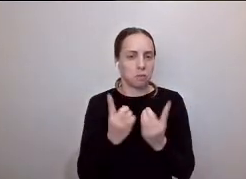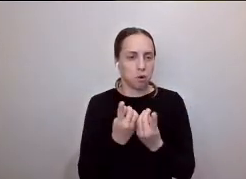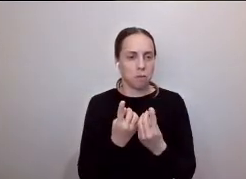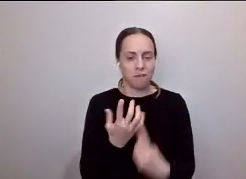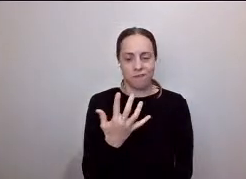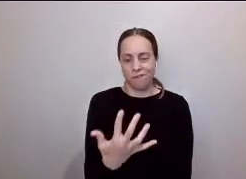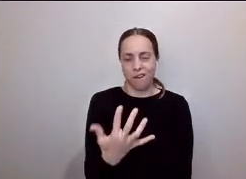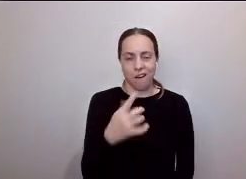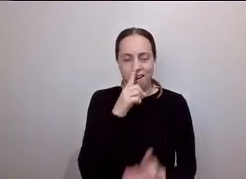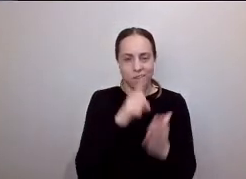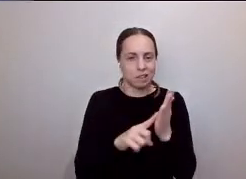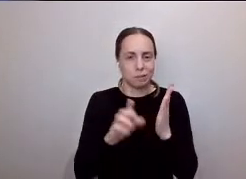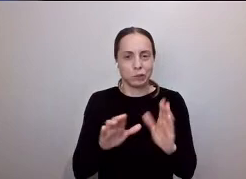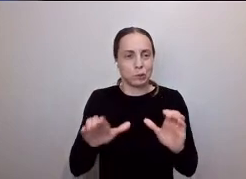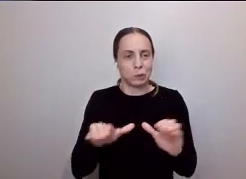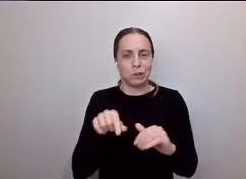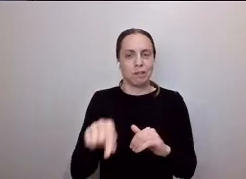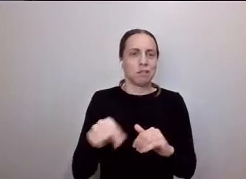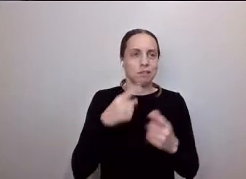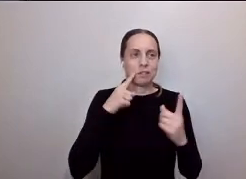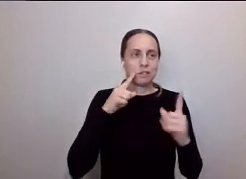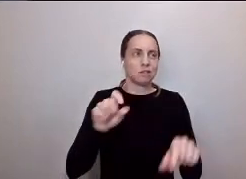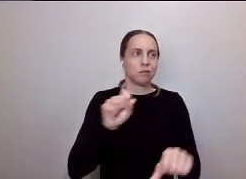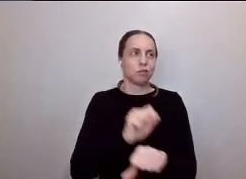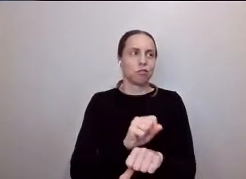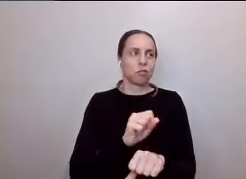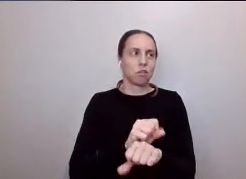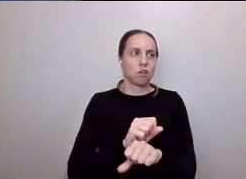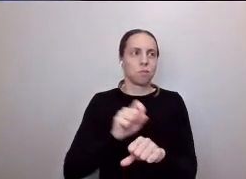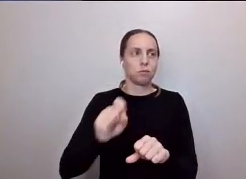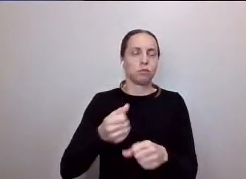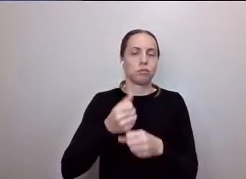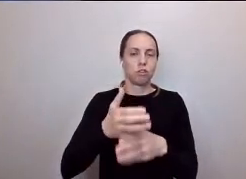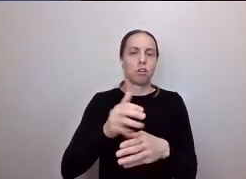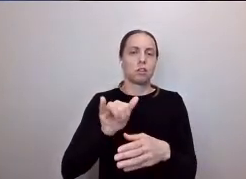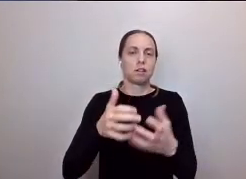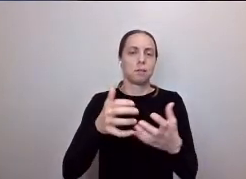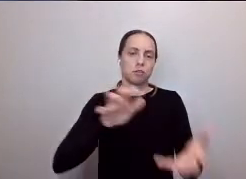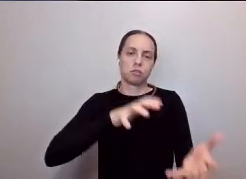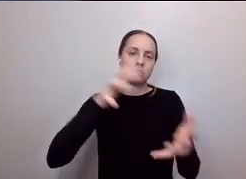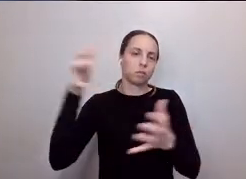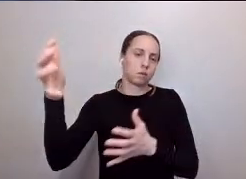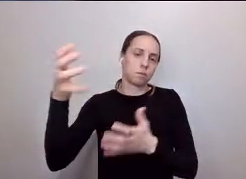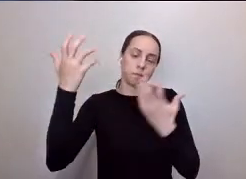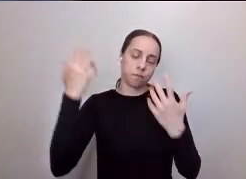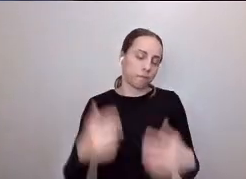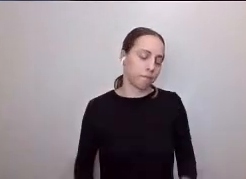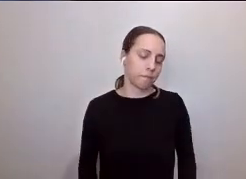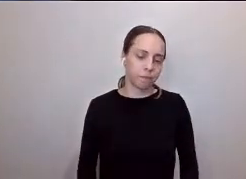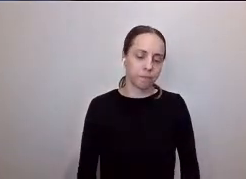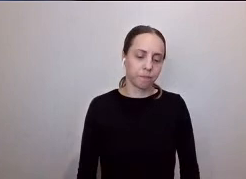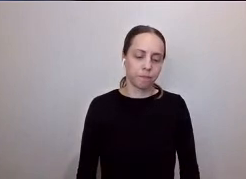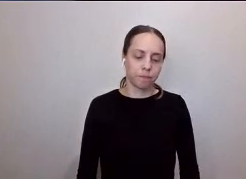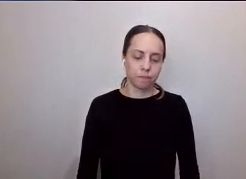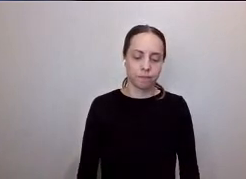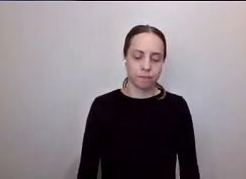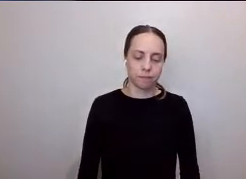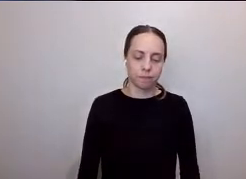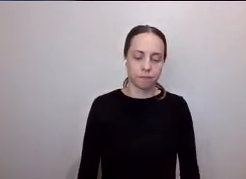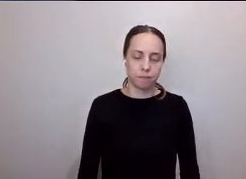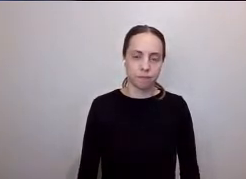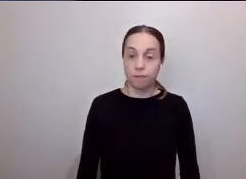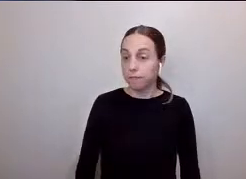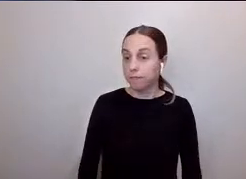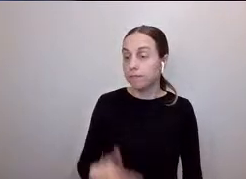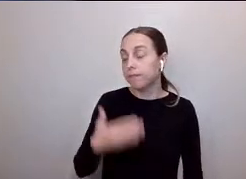doing a successful job now should cause that much of a disruption. Thank you, I can appreciate that. Thank you, Councilmember.